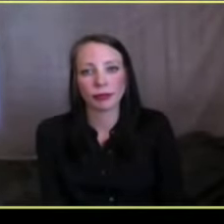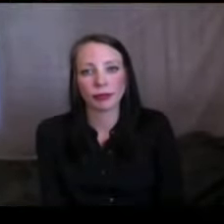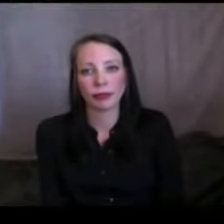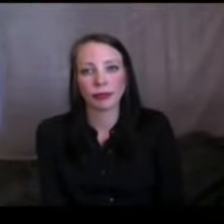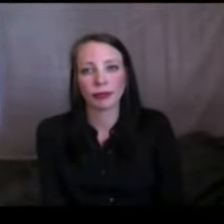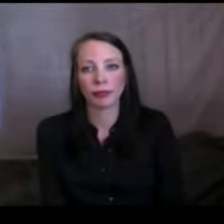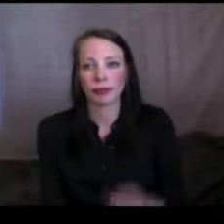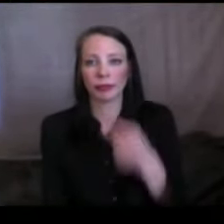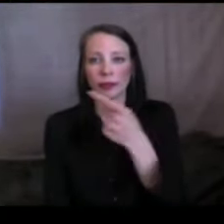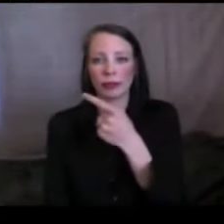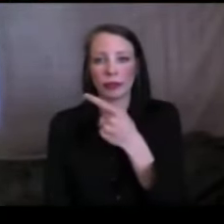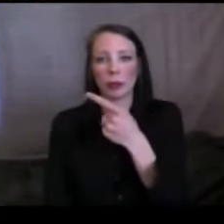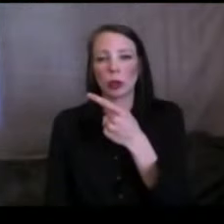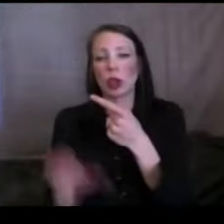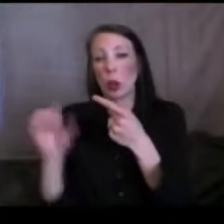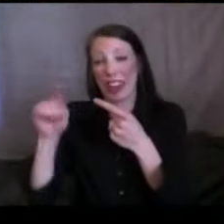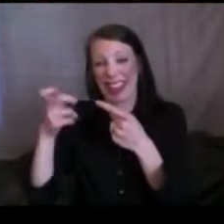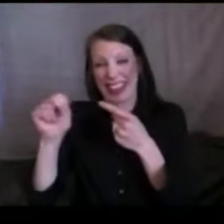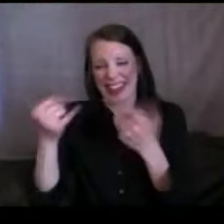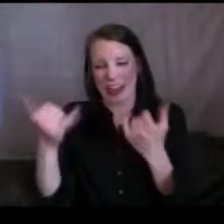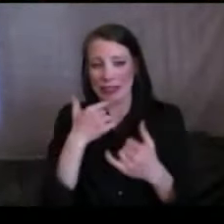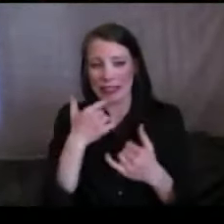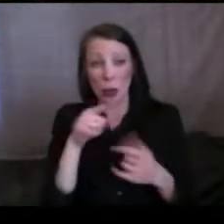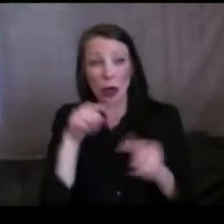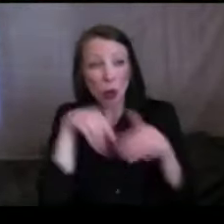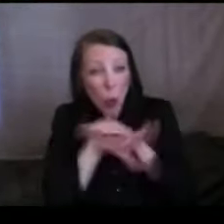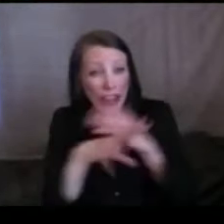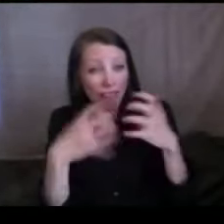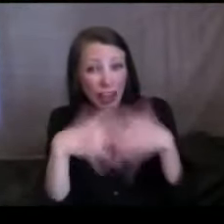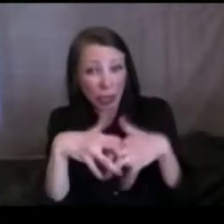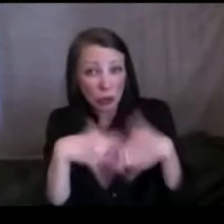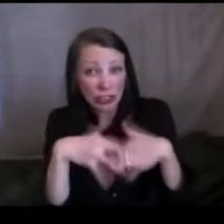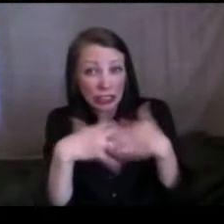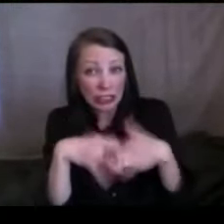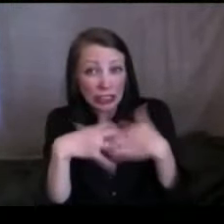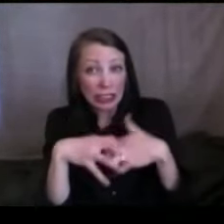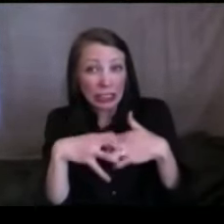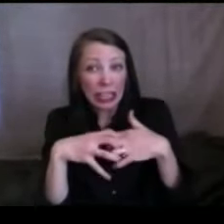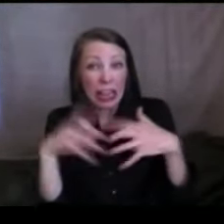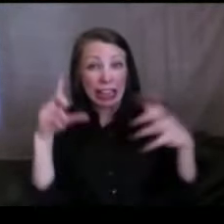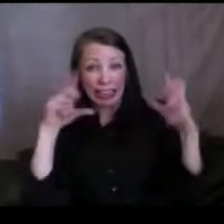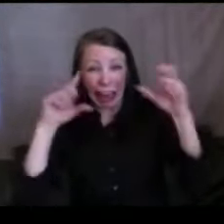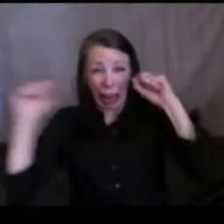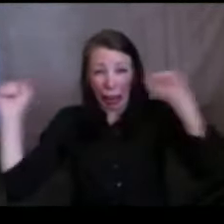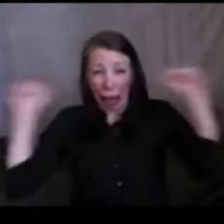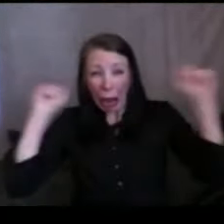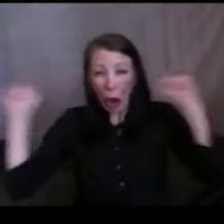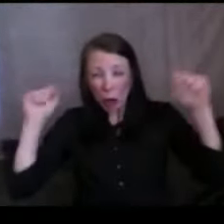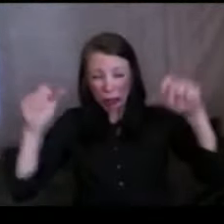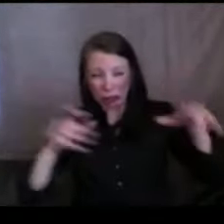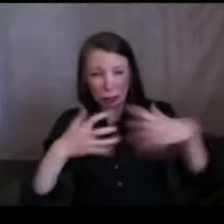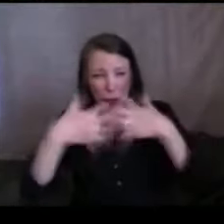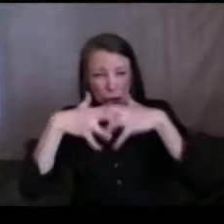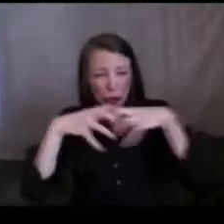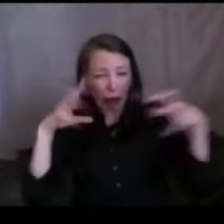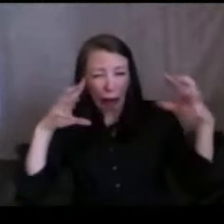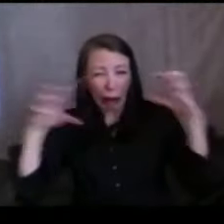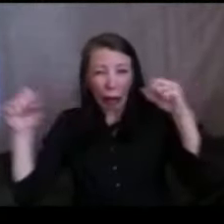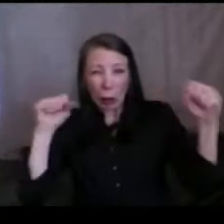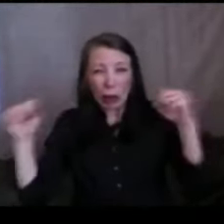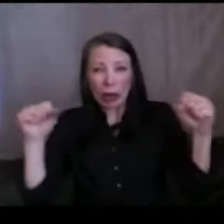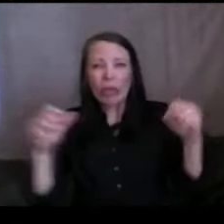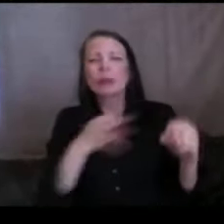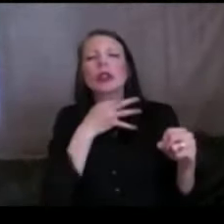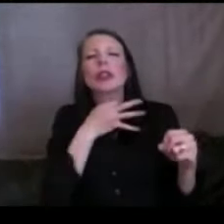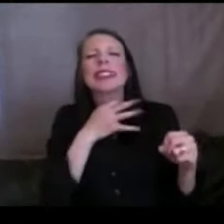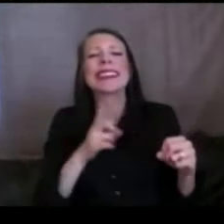Right. So Steve, you mentioned that when you go into these factories that the noise is very loud. And I'm curious for with deaf workers